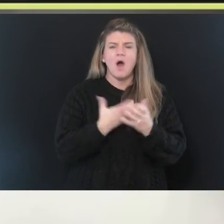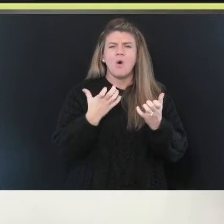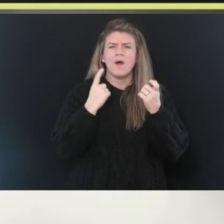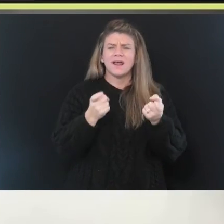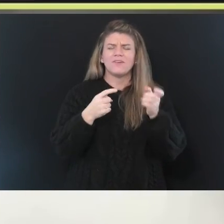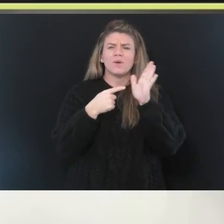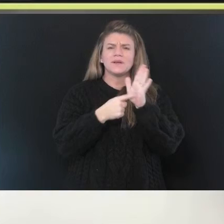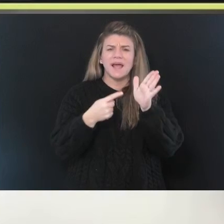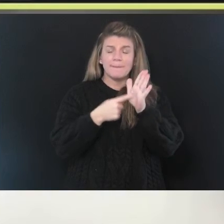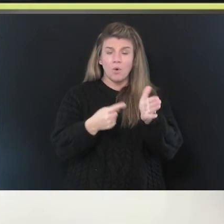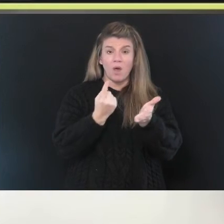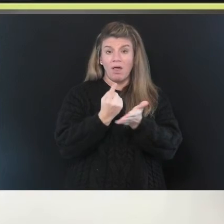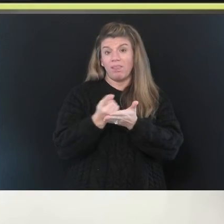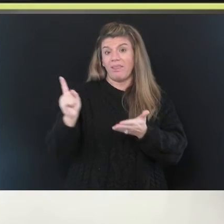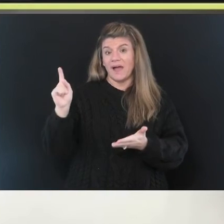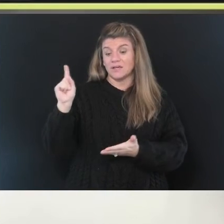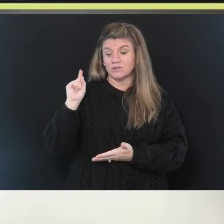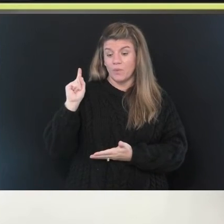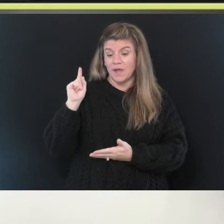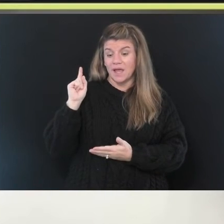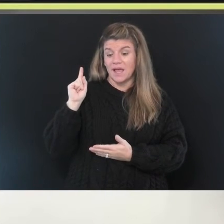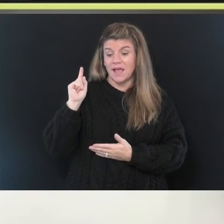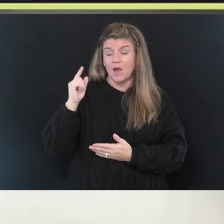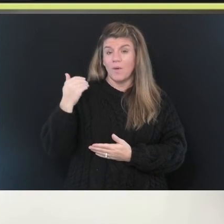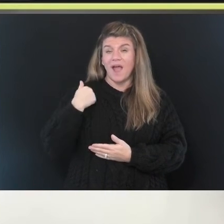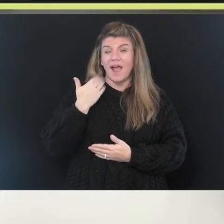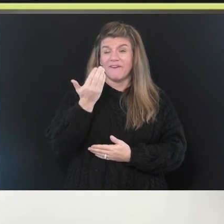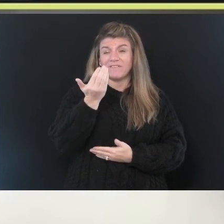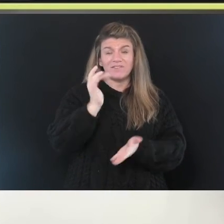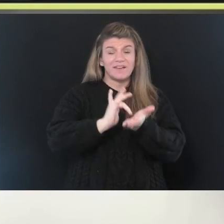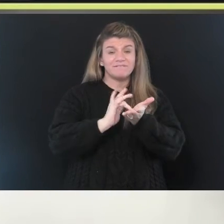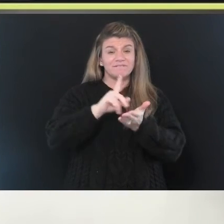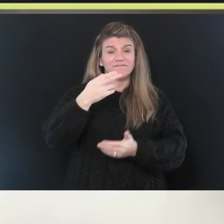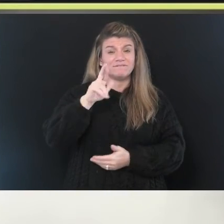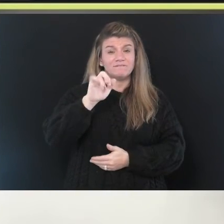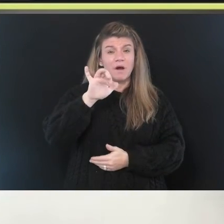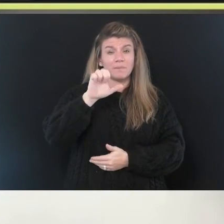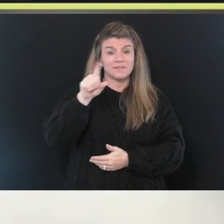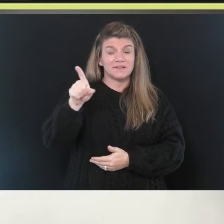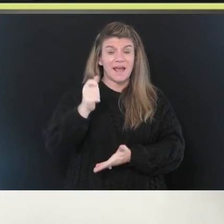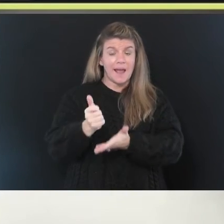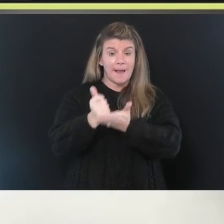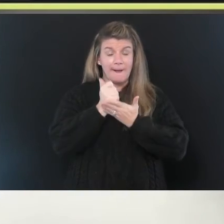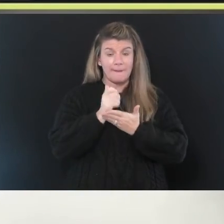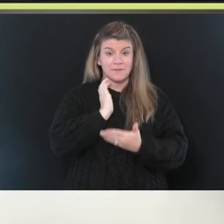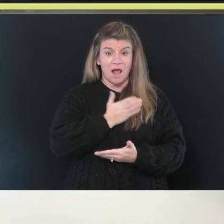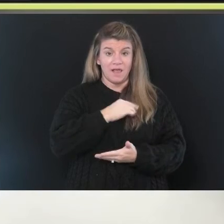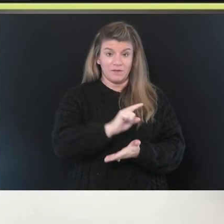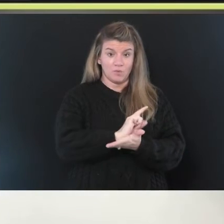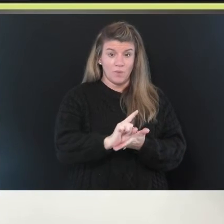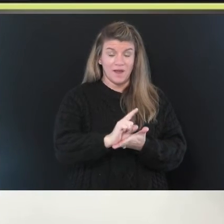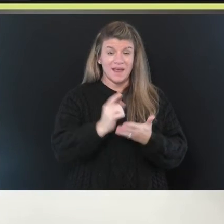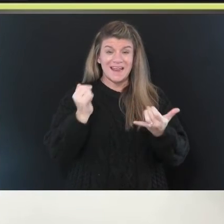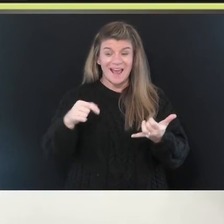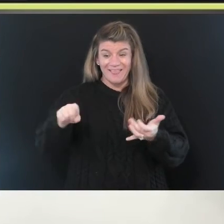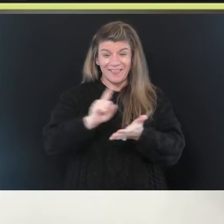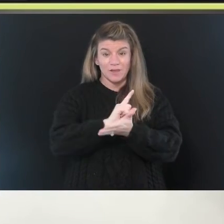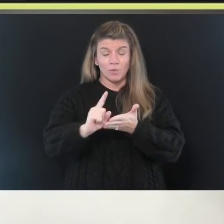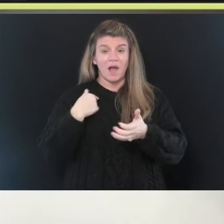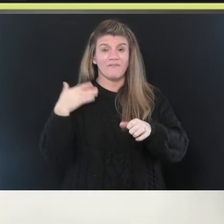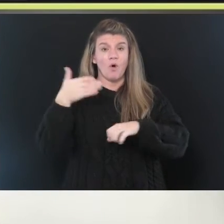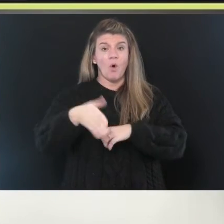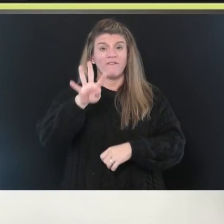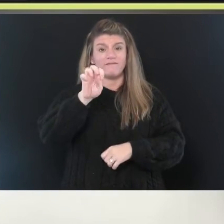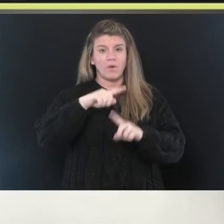too, last week, over 15 pharmacies participated and helped us. This week, over 40 pharmacies will